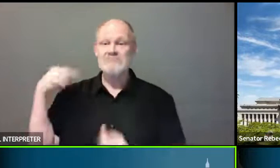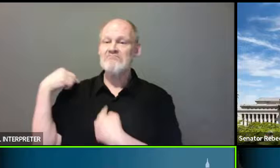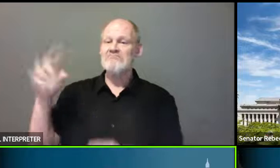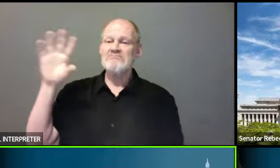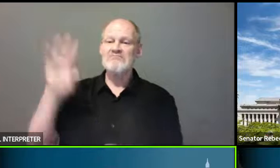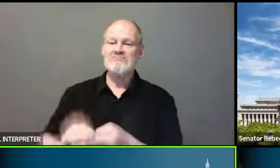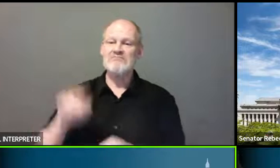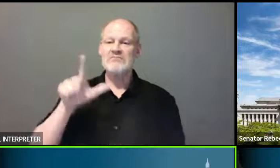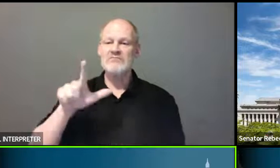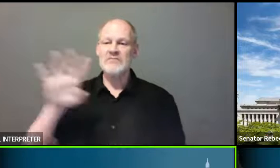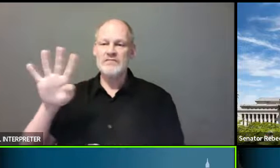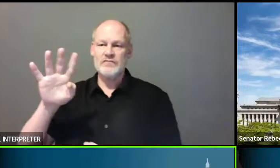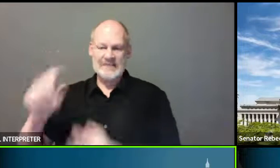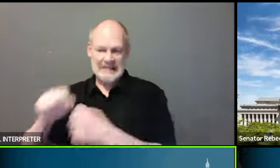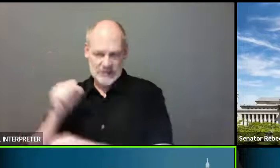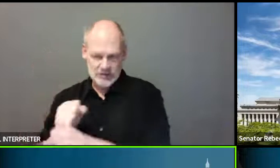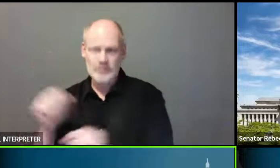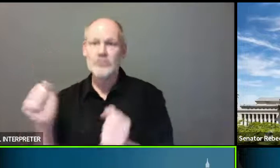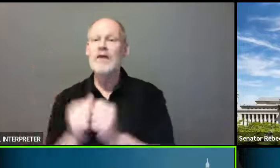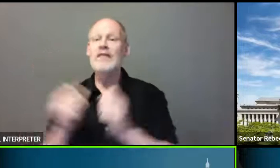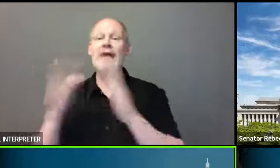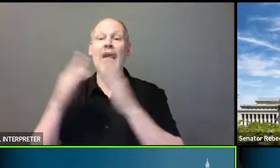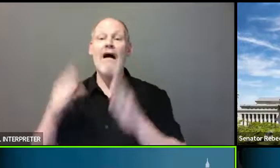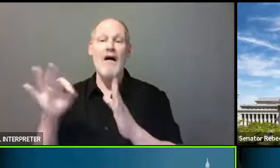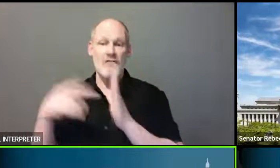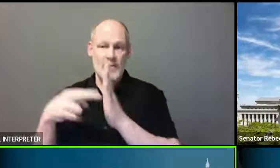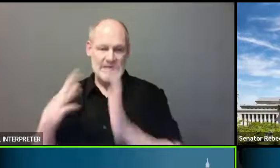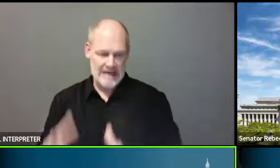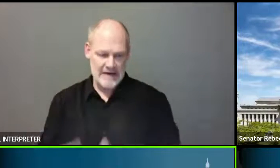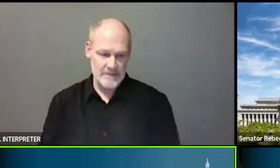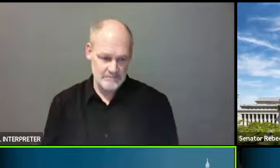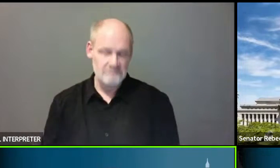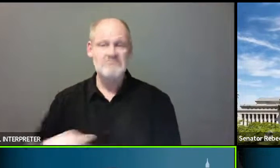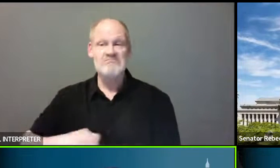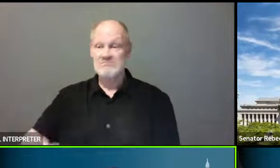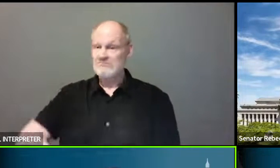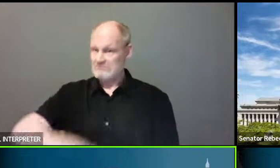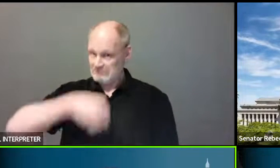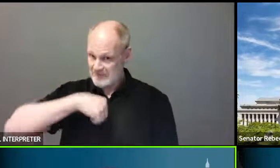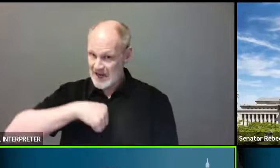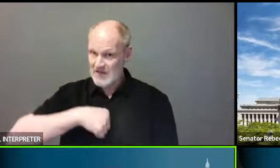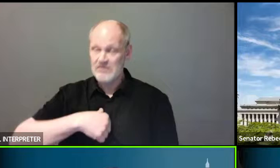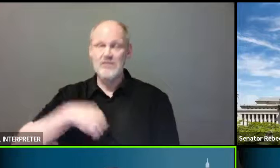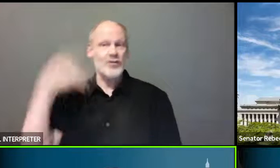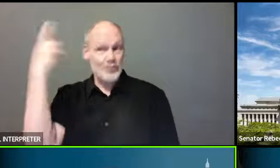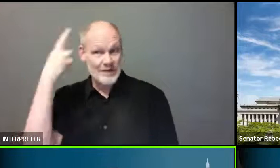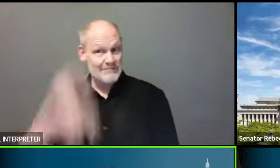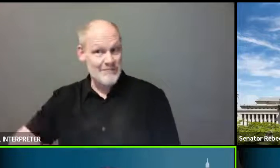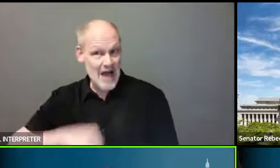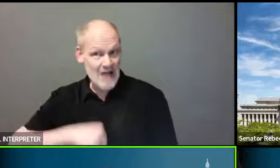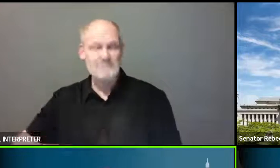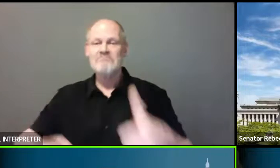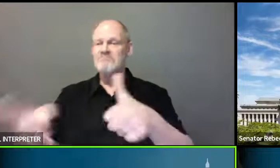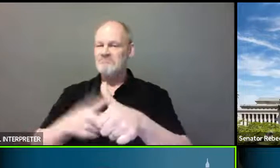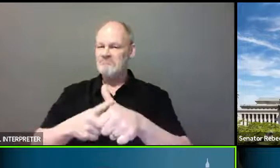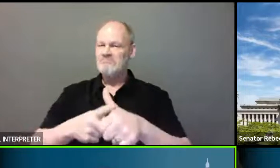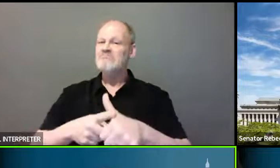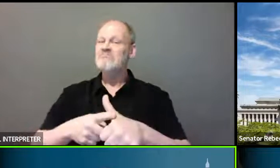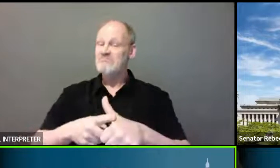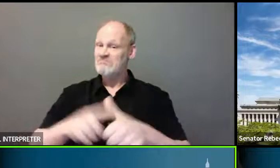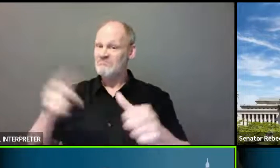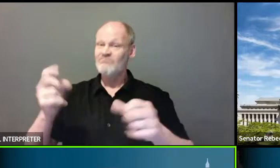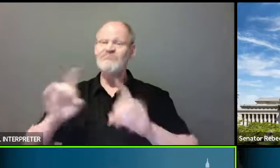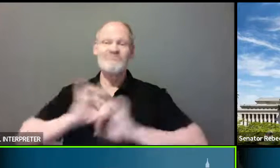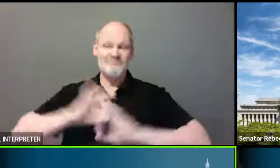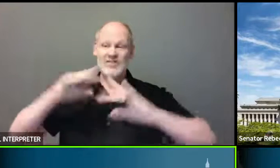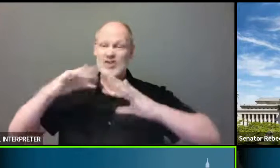Representatives. I'm proud not only because we have the most diverse legislative district, although it has changed